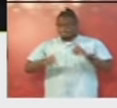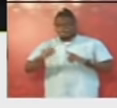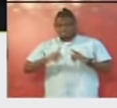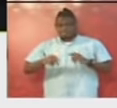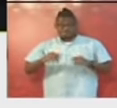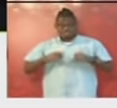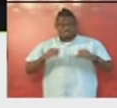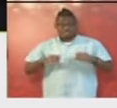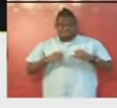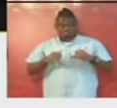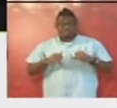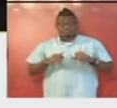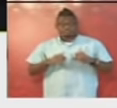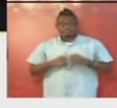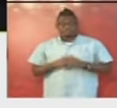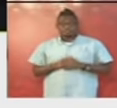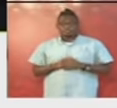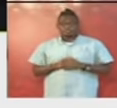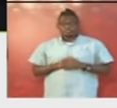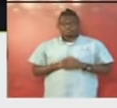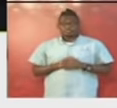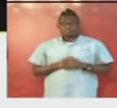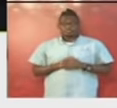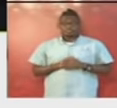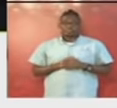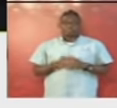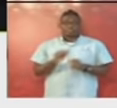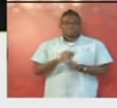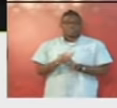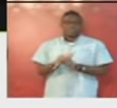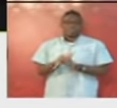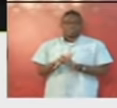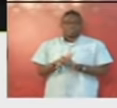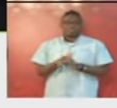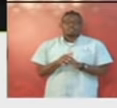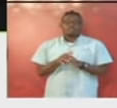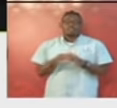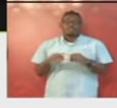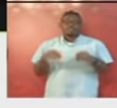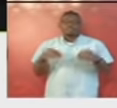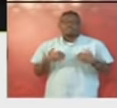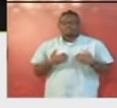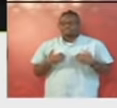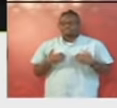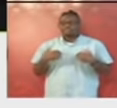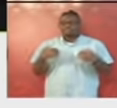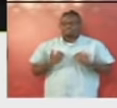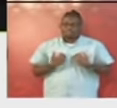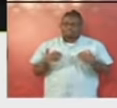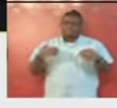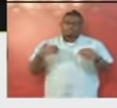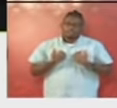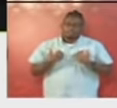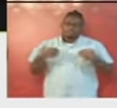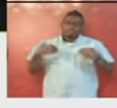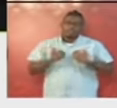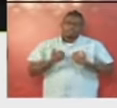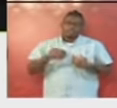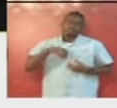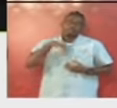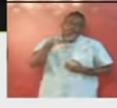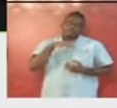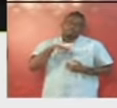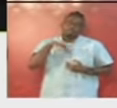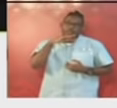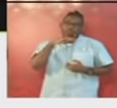calling now COVID-19 fatigue, and this may have contributed to the decline seen in the month of